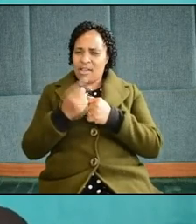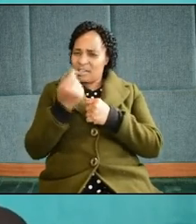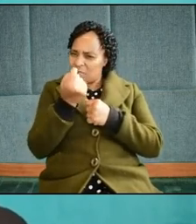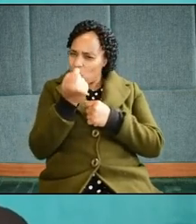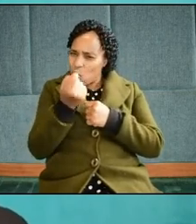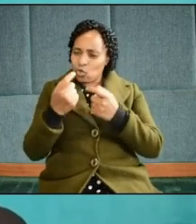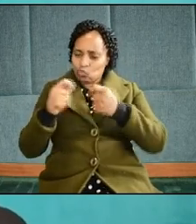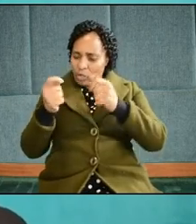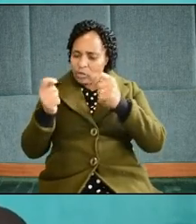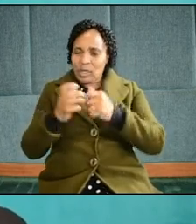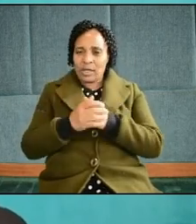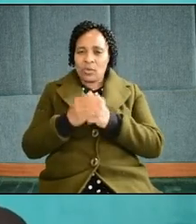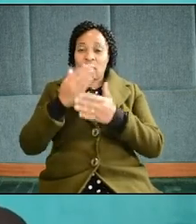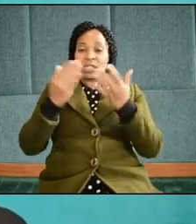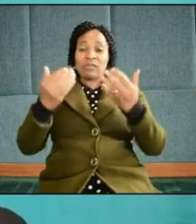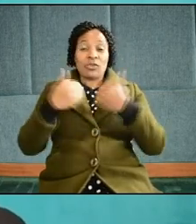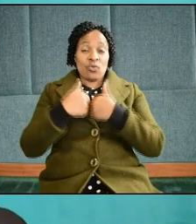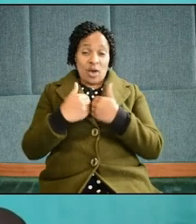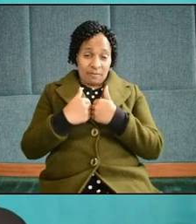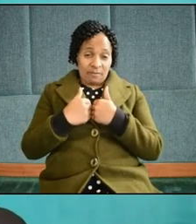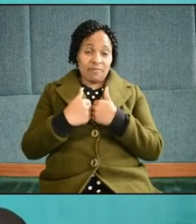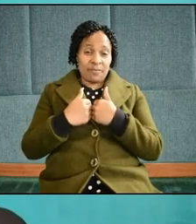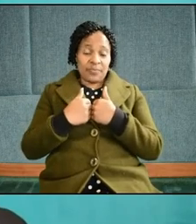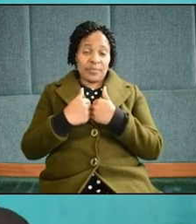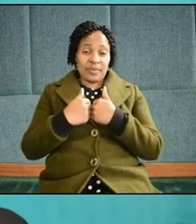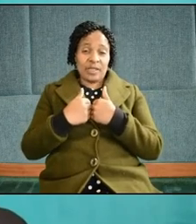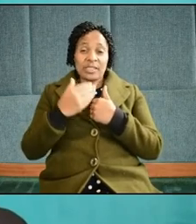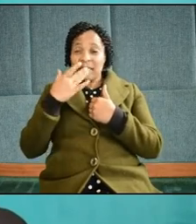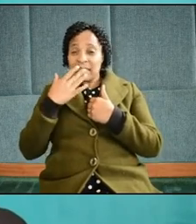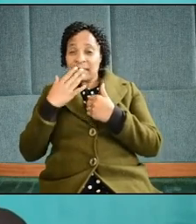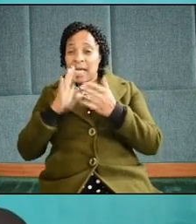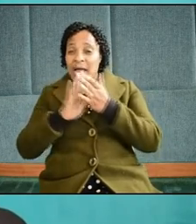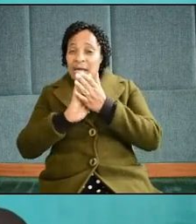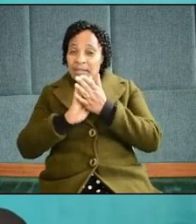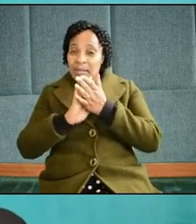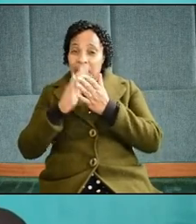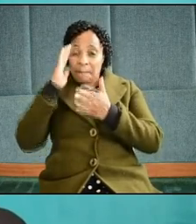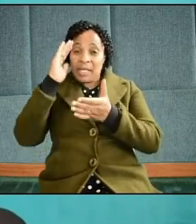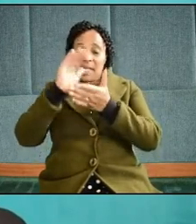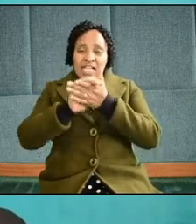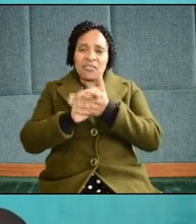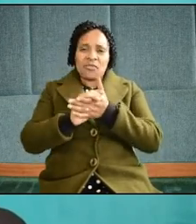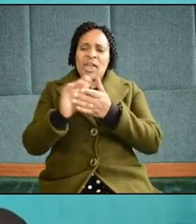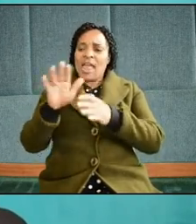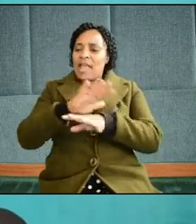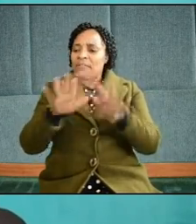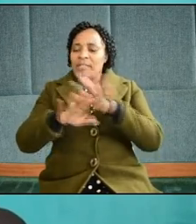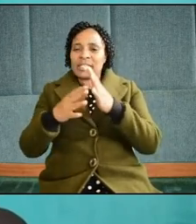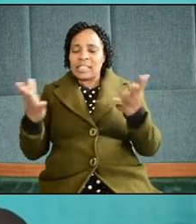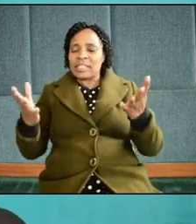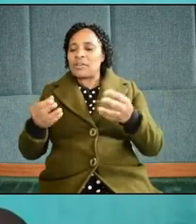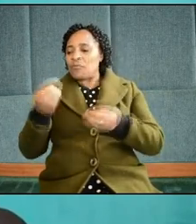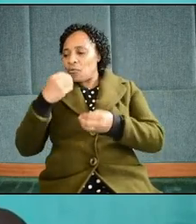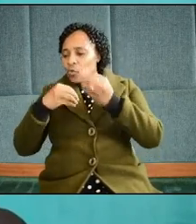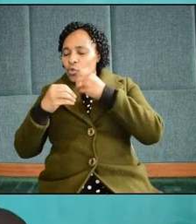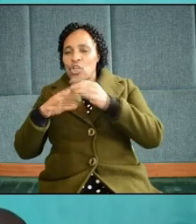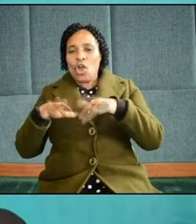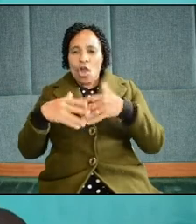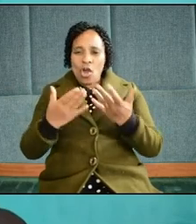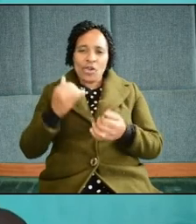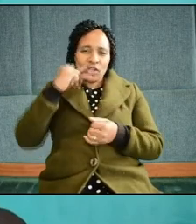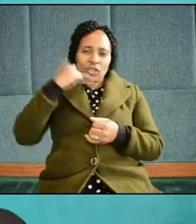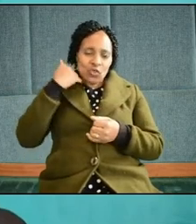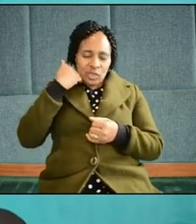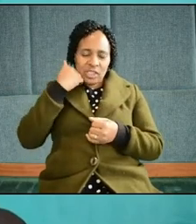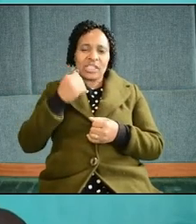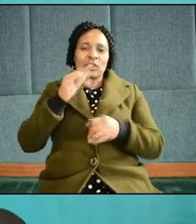little bit of what you have tasted, and believe that the cake or the rest of the food or the juice tastes as